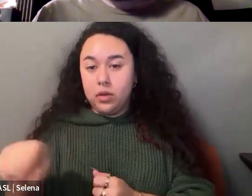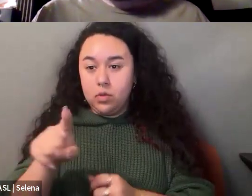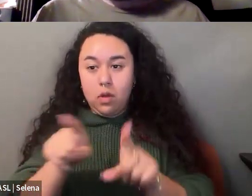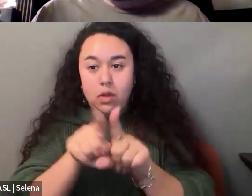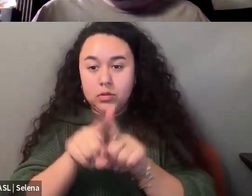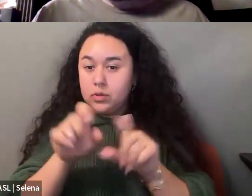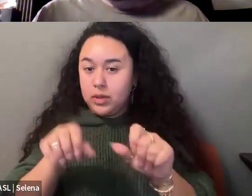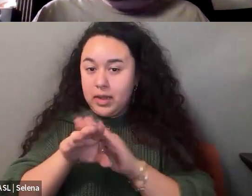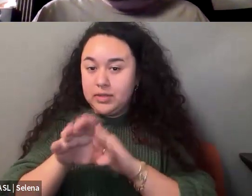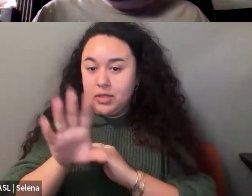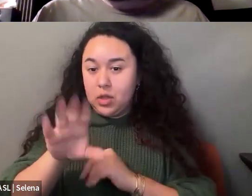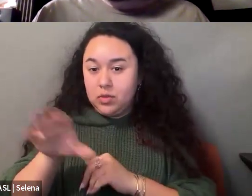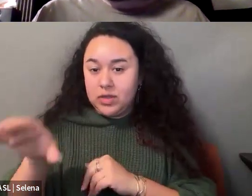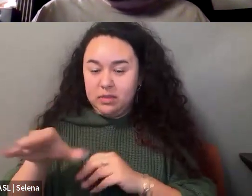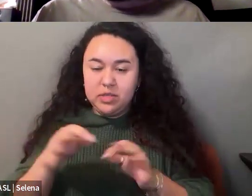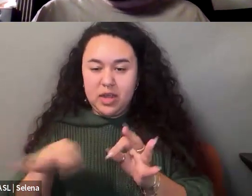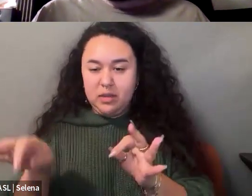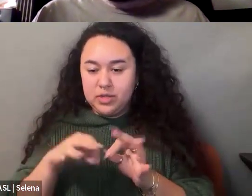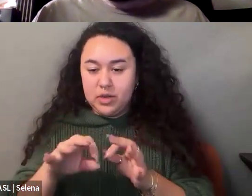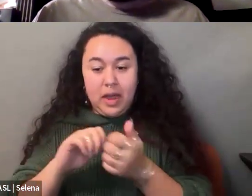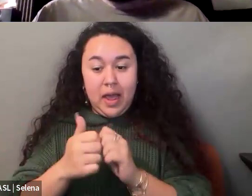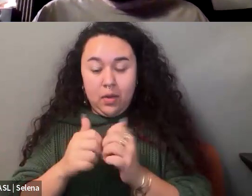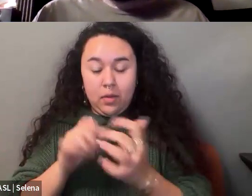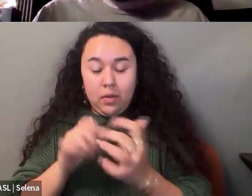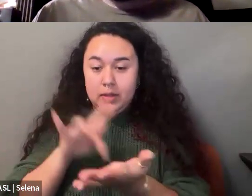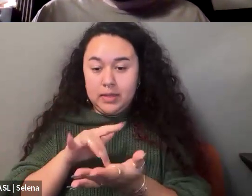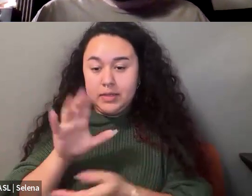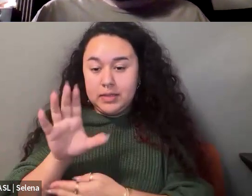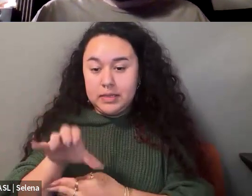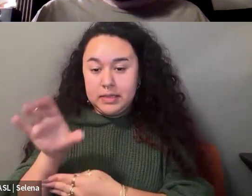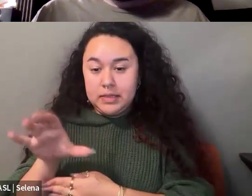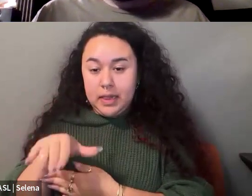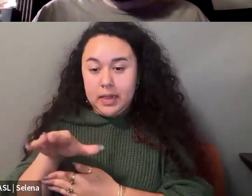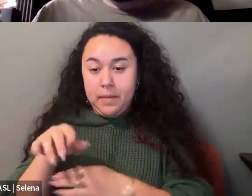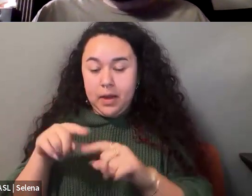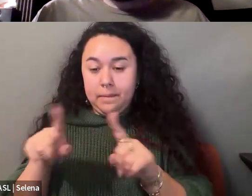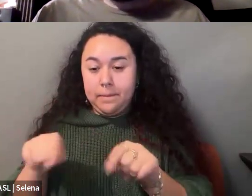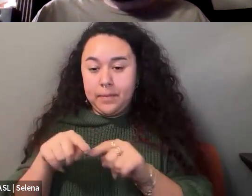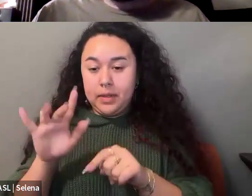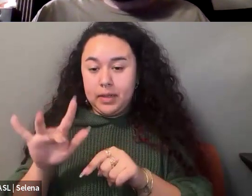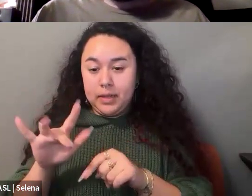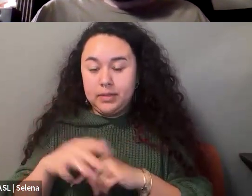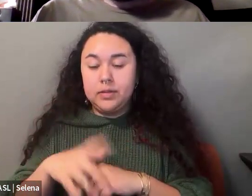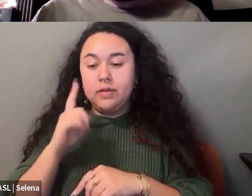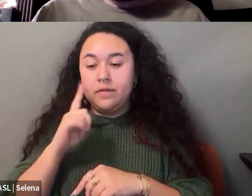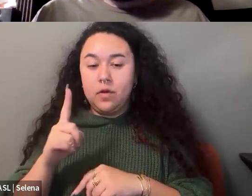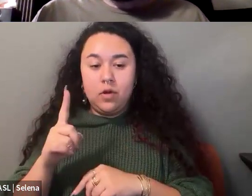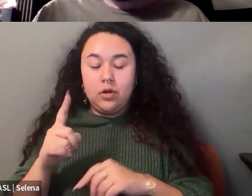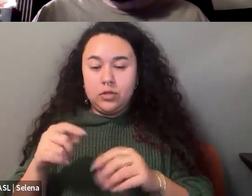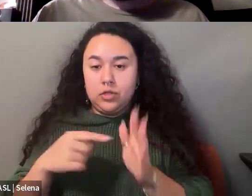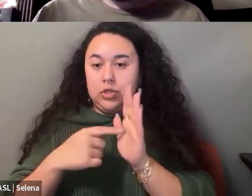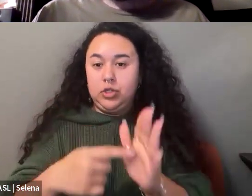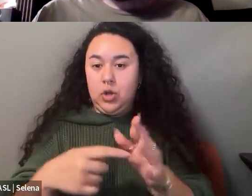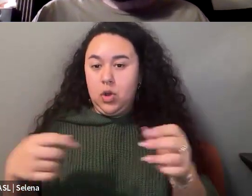also can access closed captioning by clicking on the CC button at the bottom for show